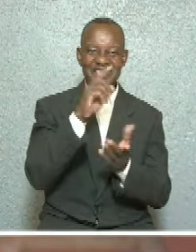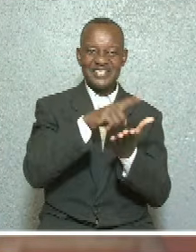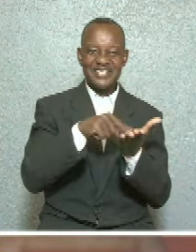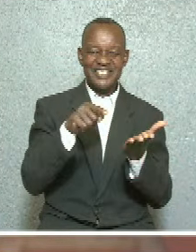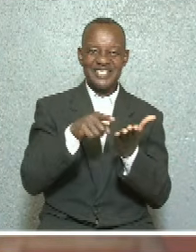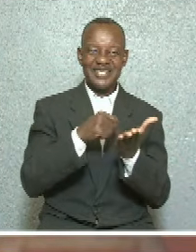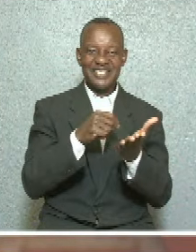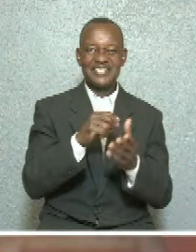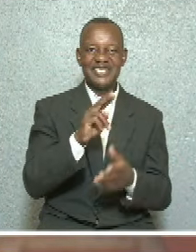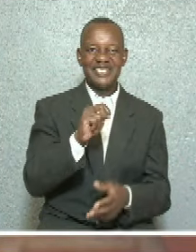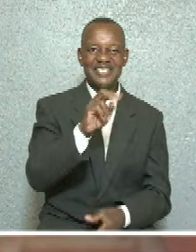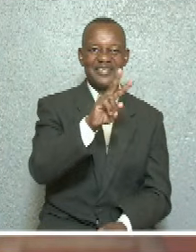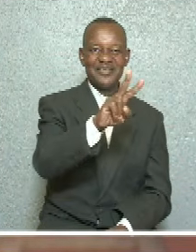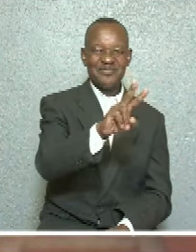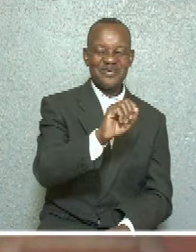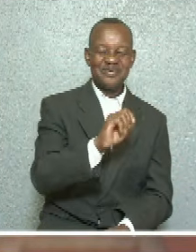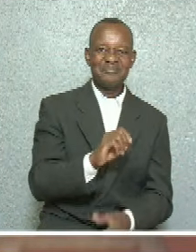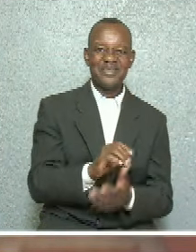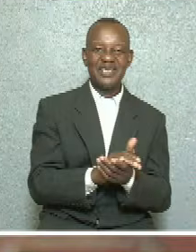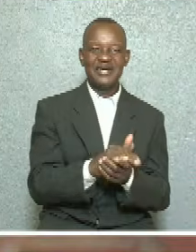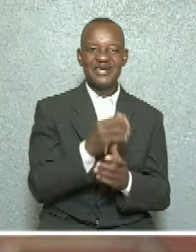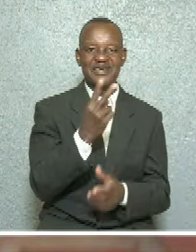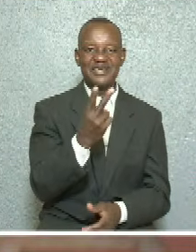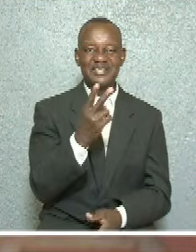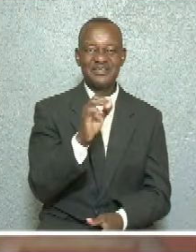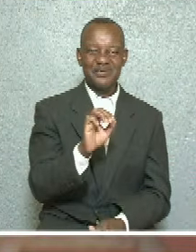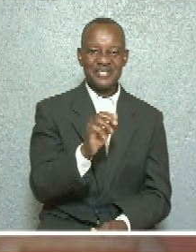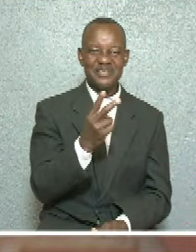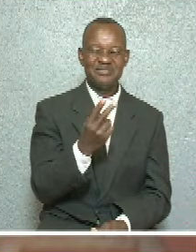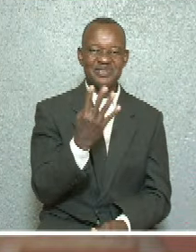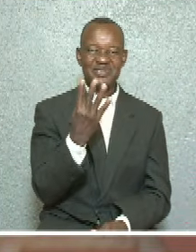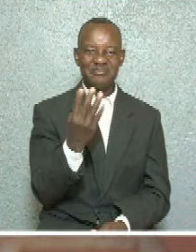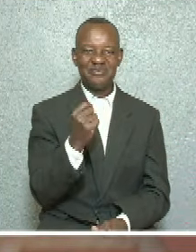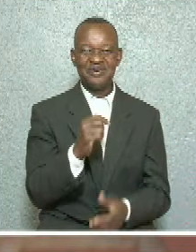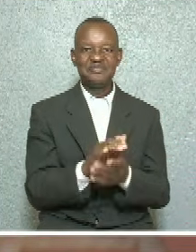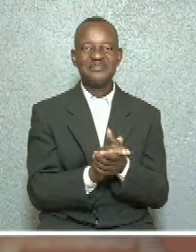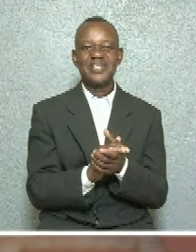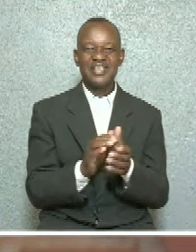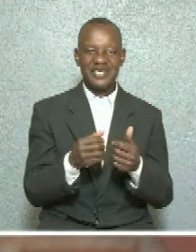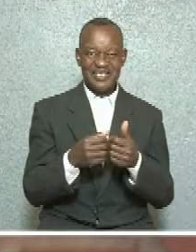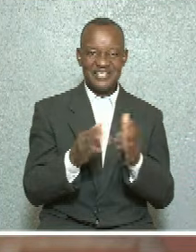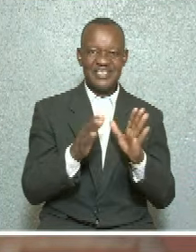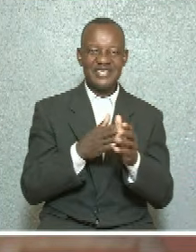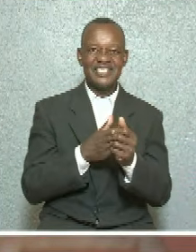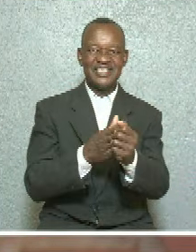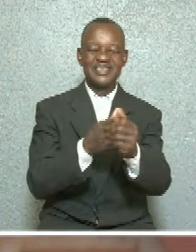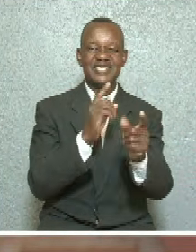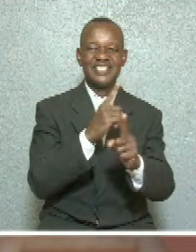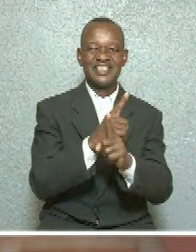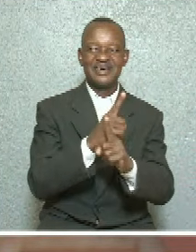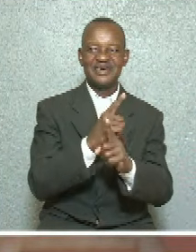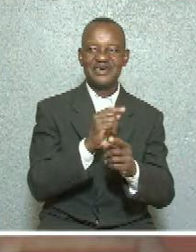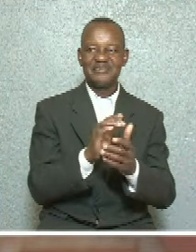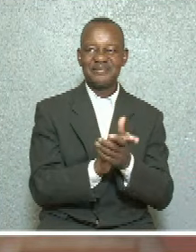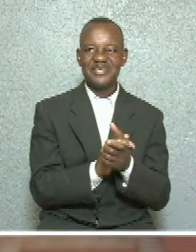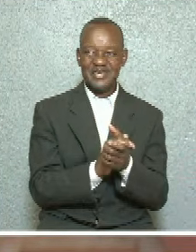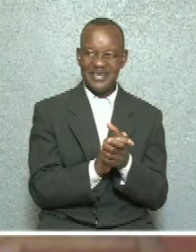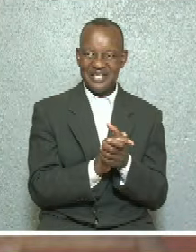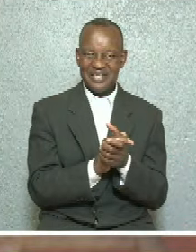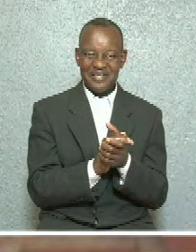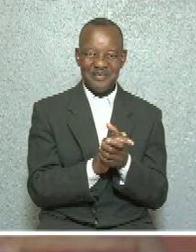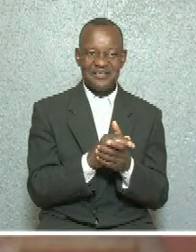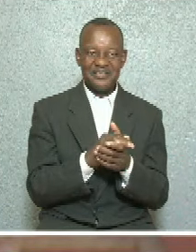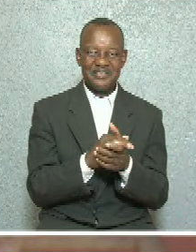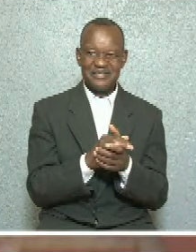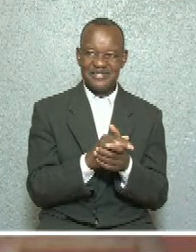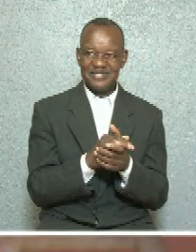2024, she took up her role as president on the 21st of March 2025. And because she is the